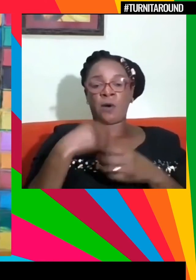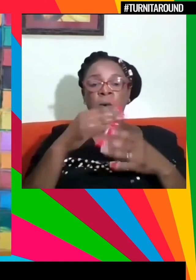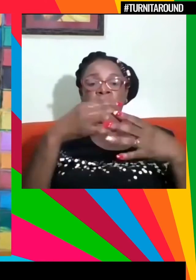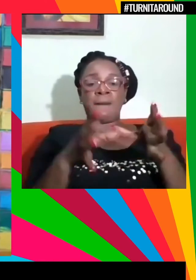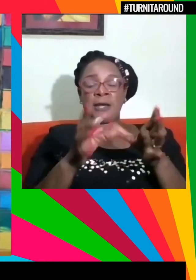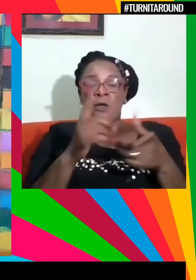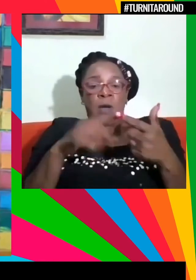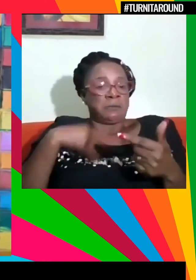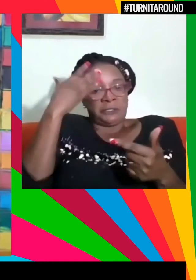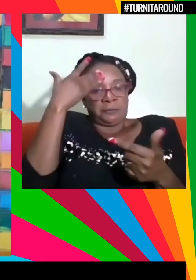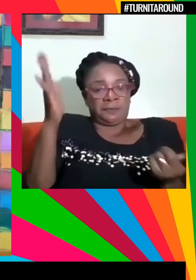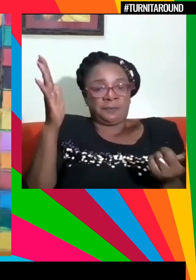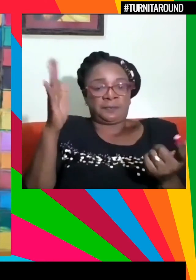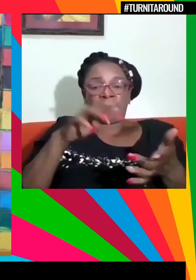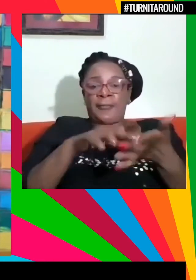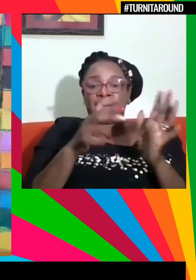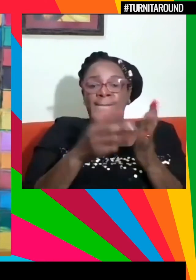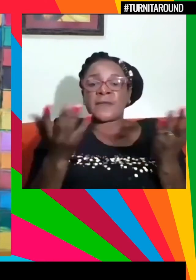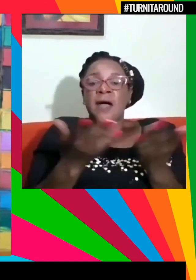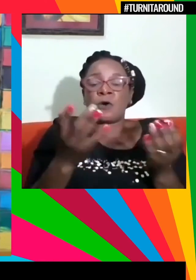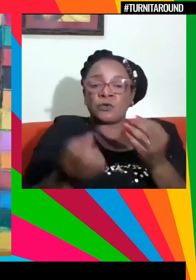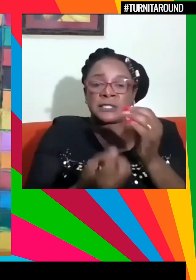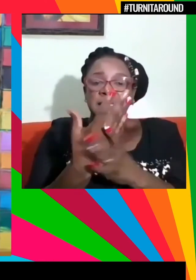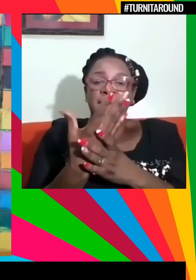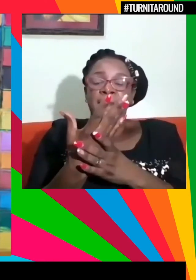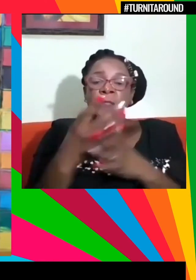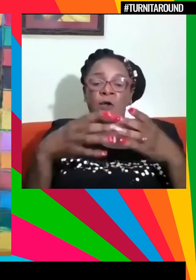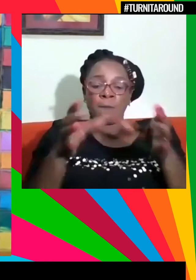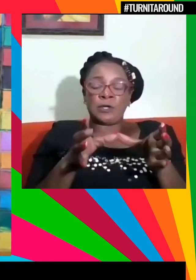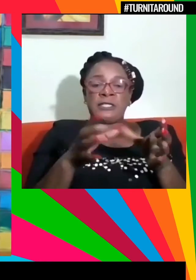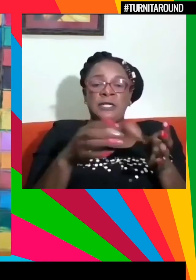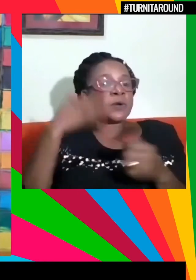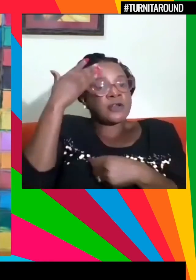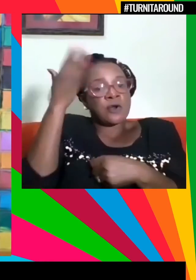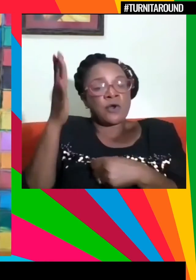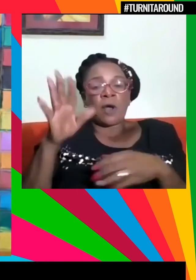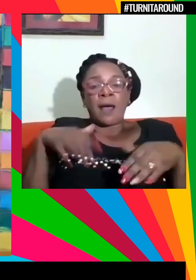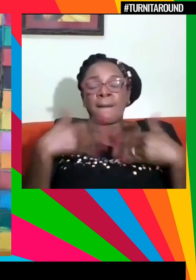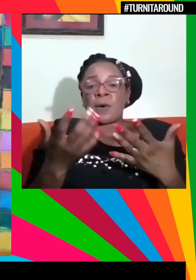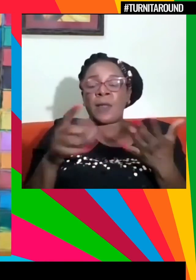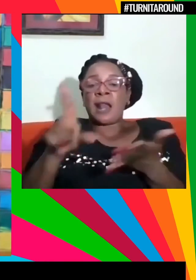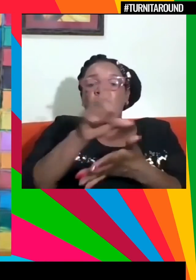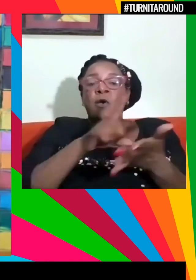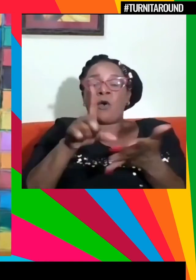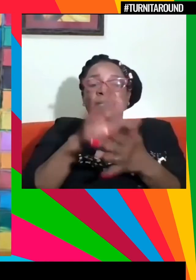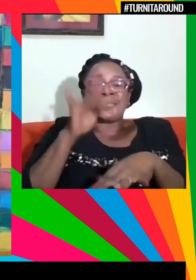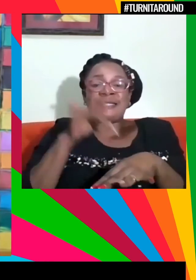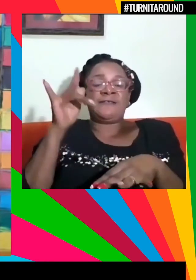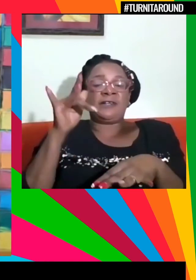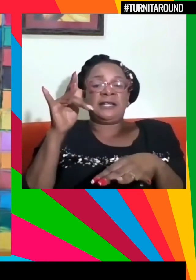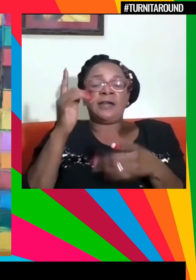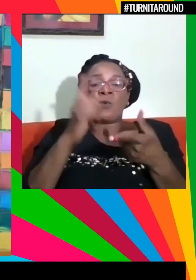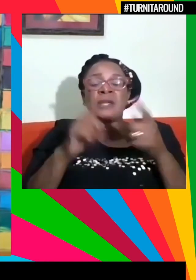don't know is, about how to set up a collector community. We don't know about the local sensitivities in Haiti and what's